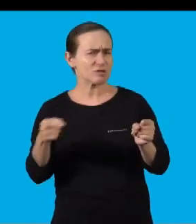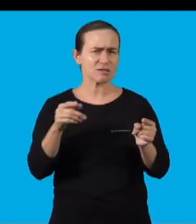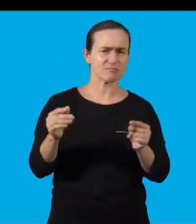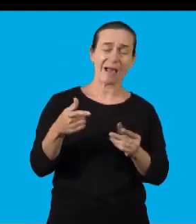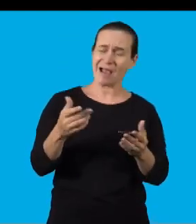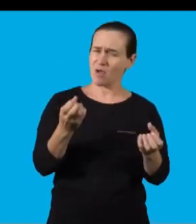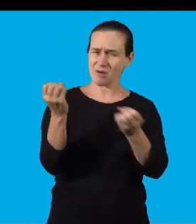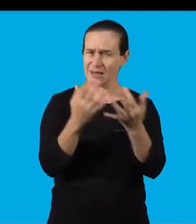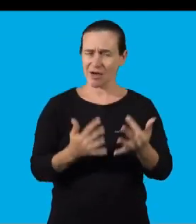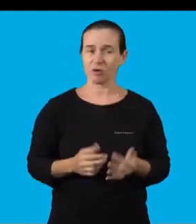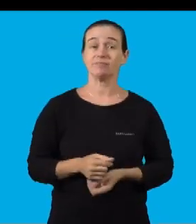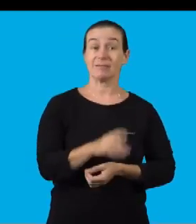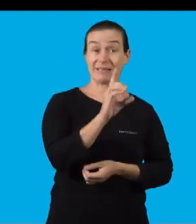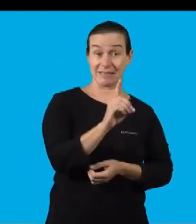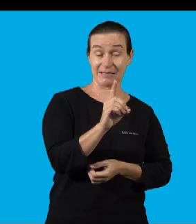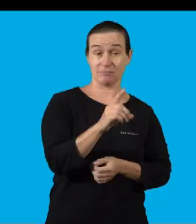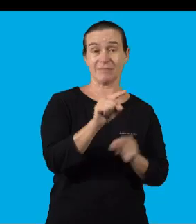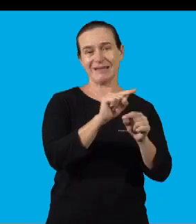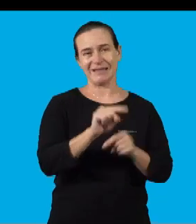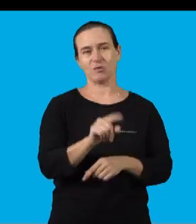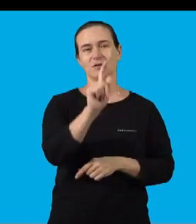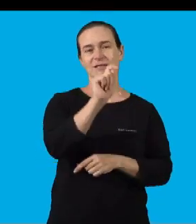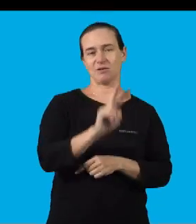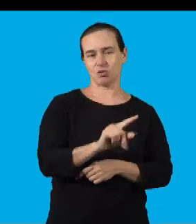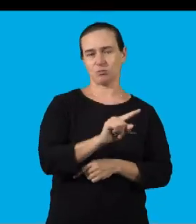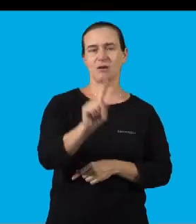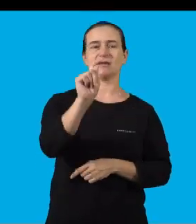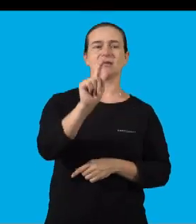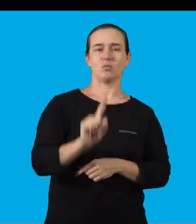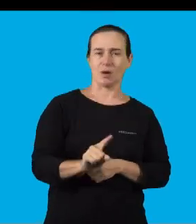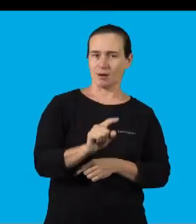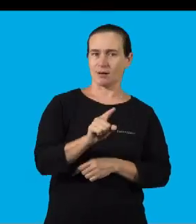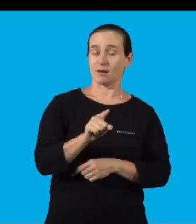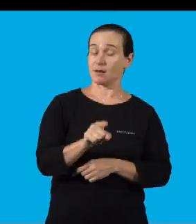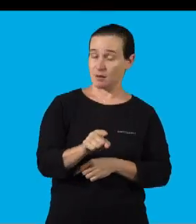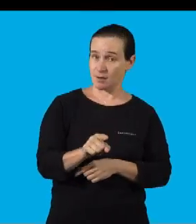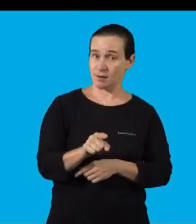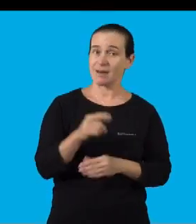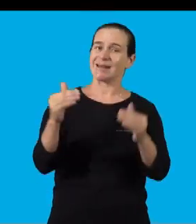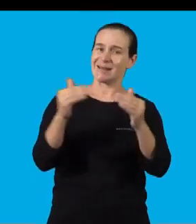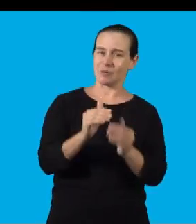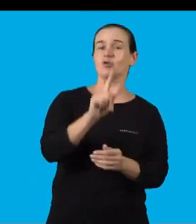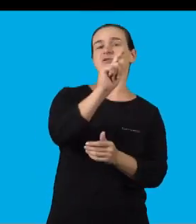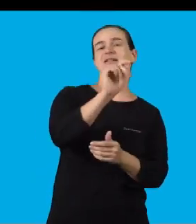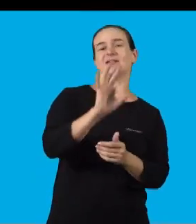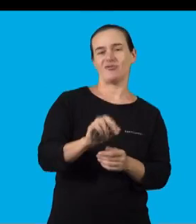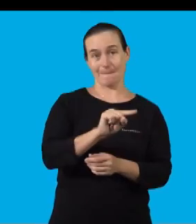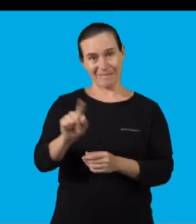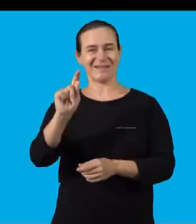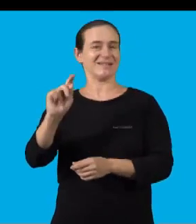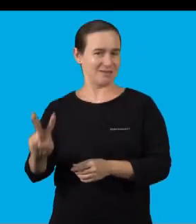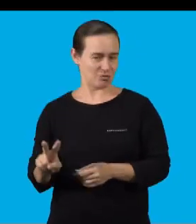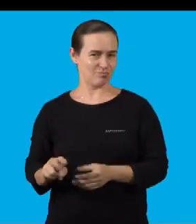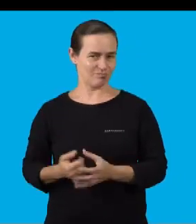difference, that is calculated by D is equals to T2 minus T1, which is of course equals to a T3 minus